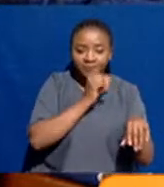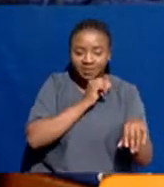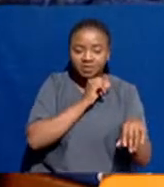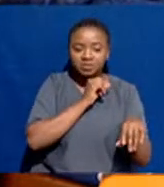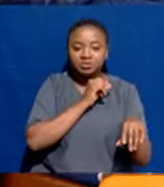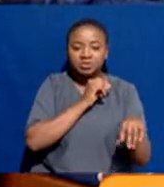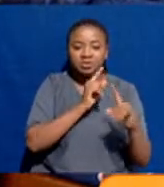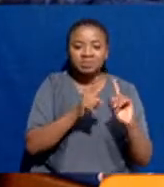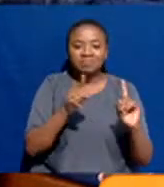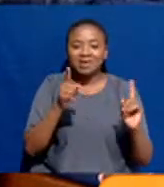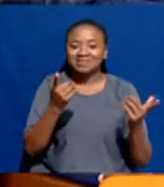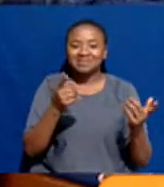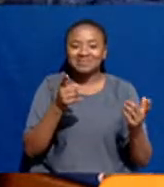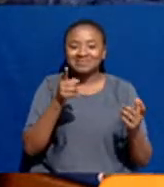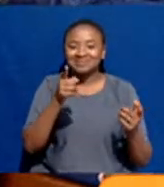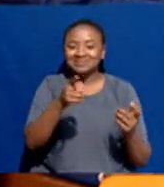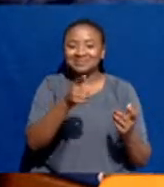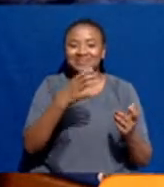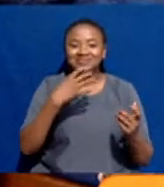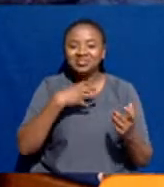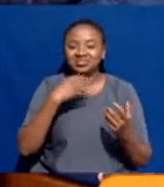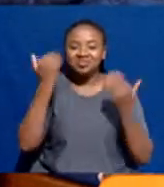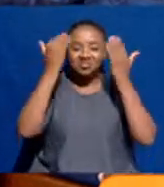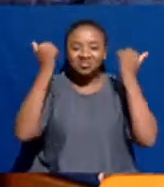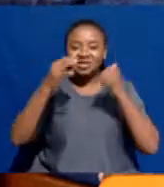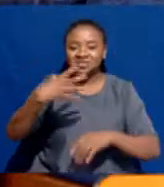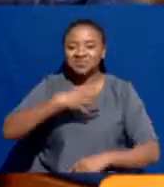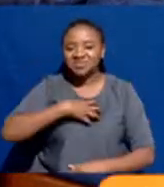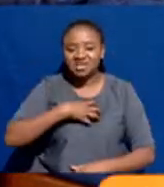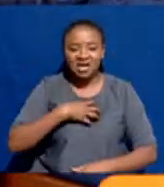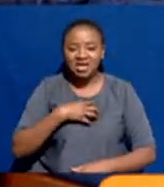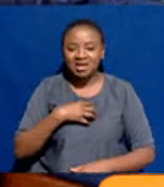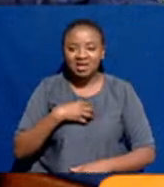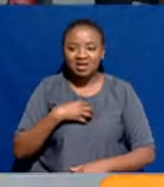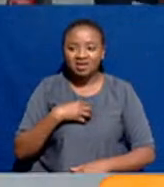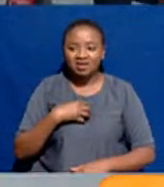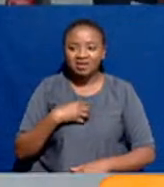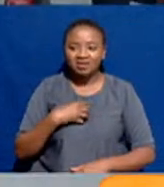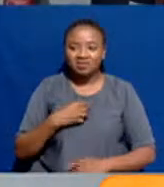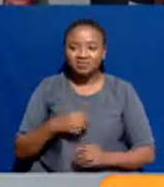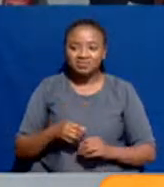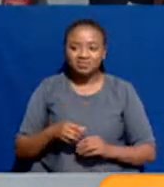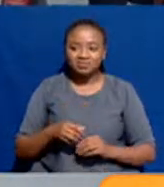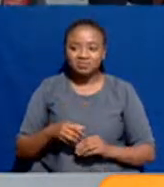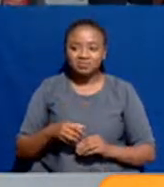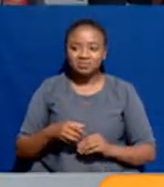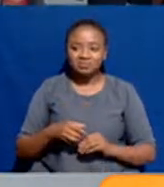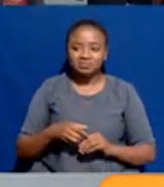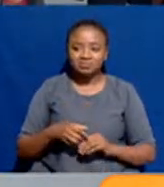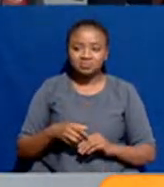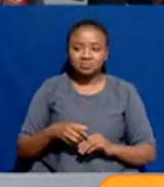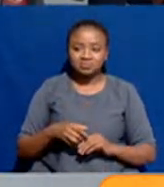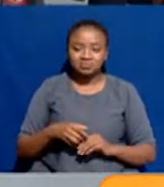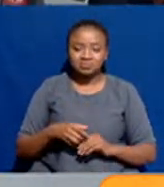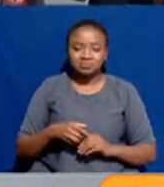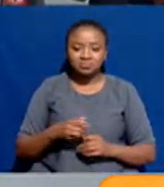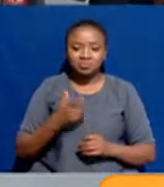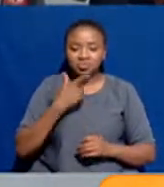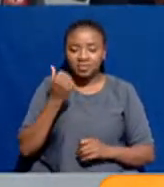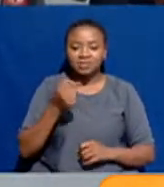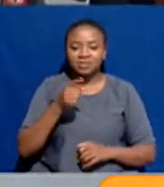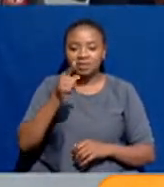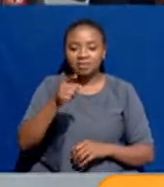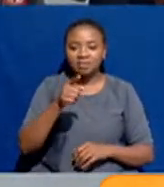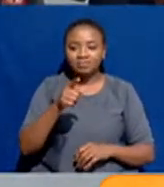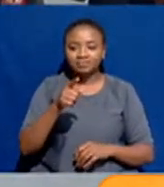he retired. And once you retire, you are not a judge anymore. And you can't be prosecuted. So what they should have done is to prosecute.